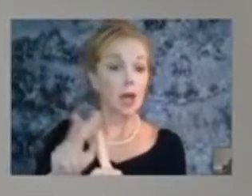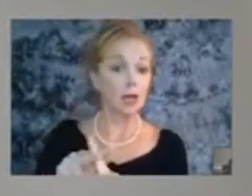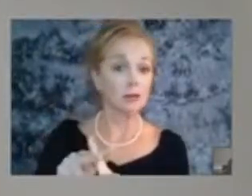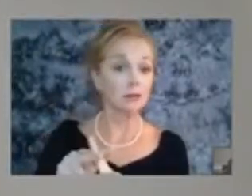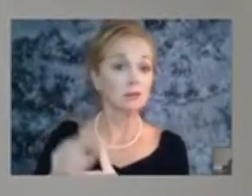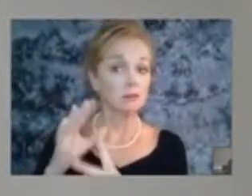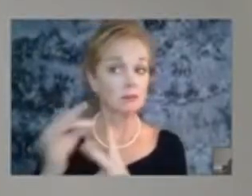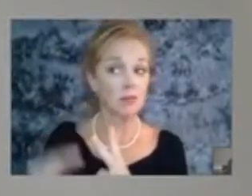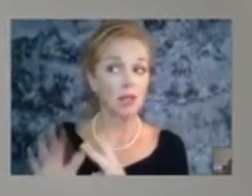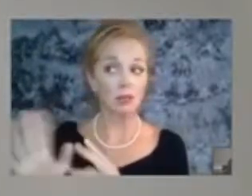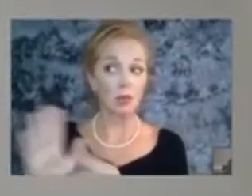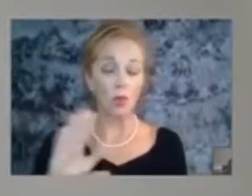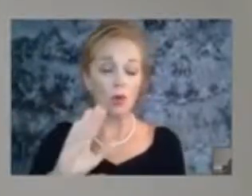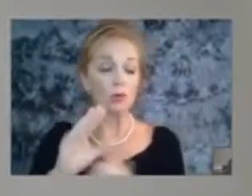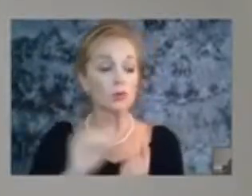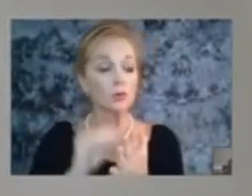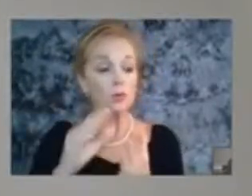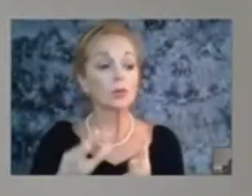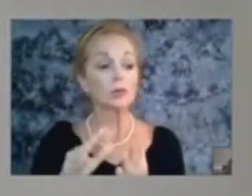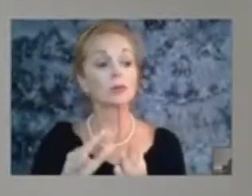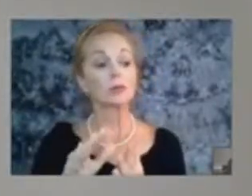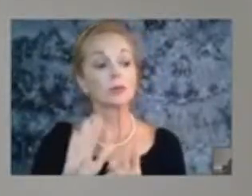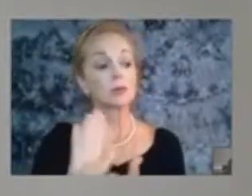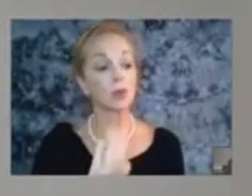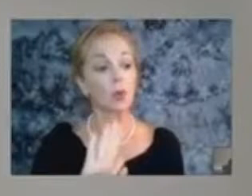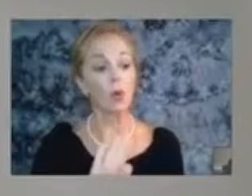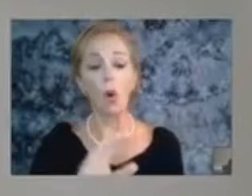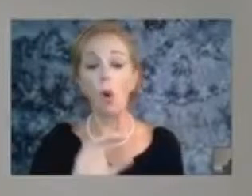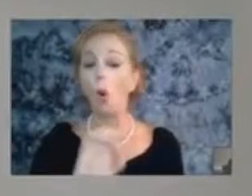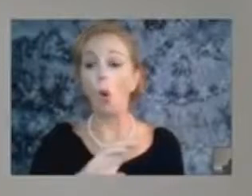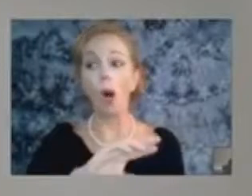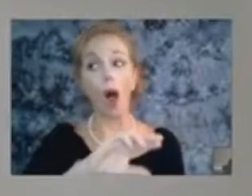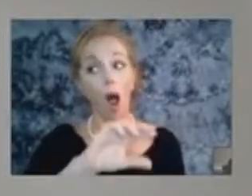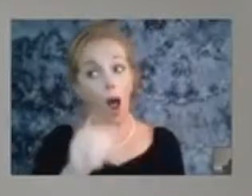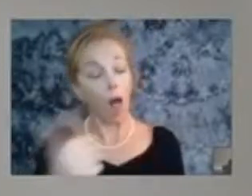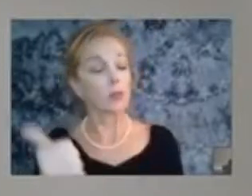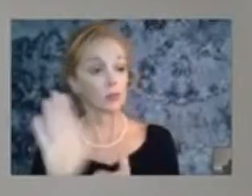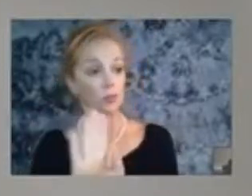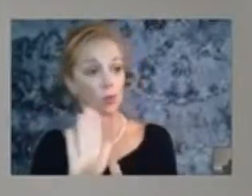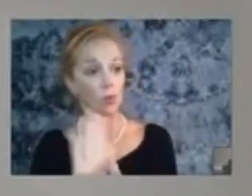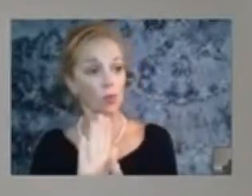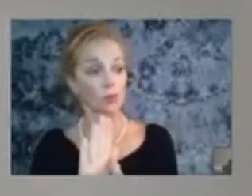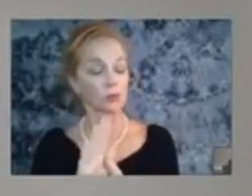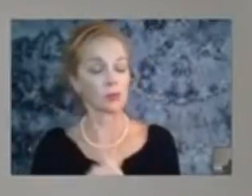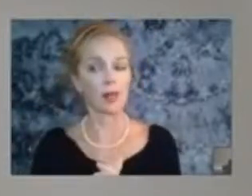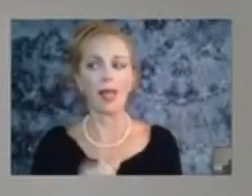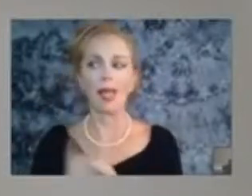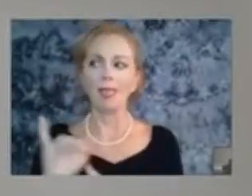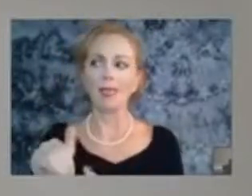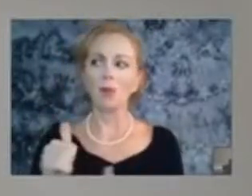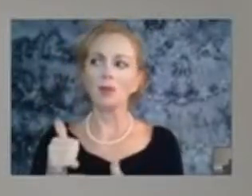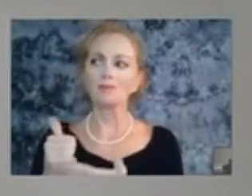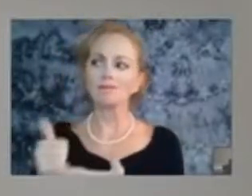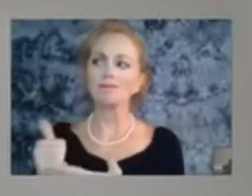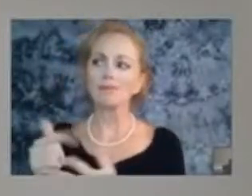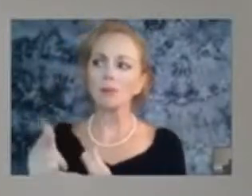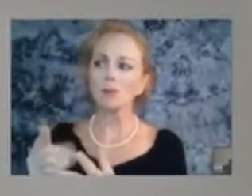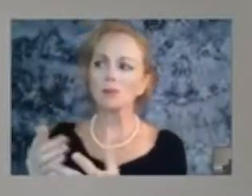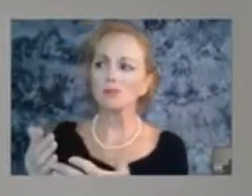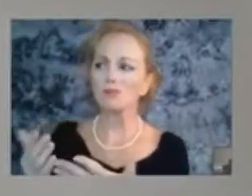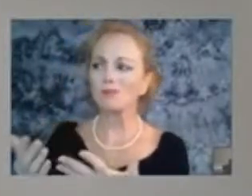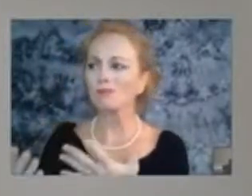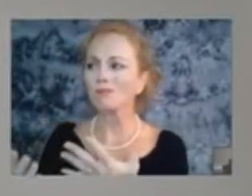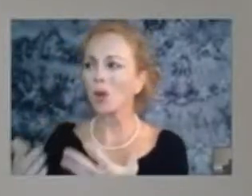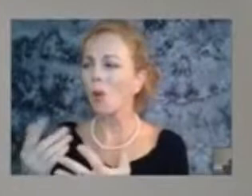going to do that at another school. That will be able to get us to the heart of what you're asking, Mr. Strain, for each principal to be able to identify a